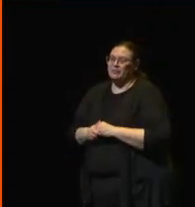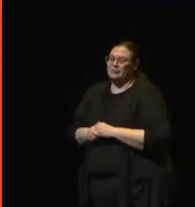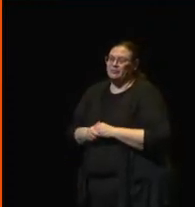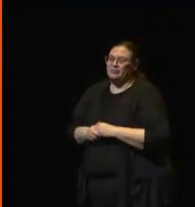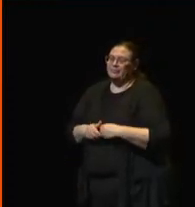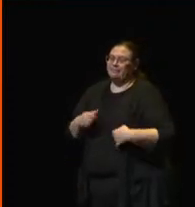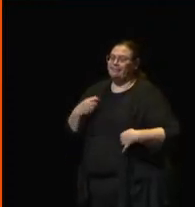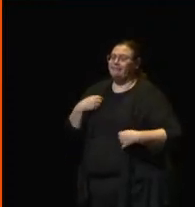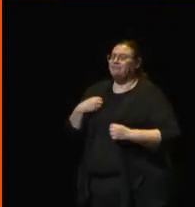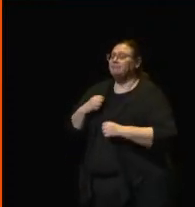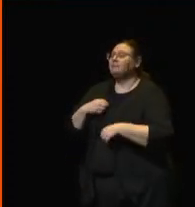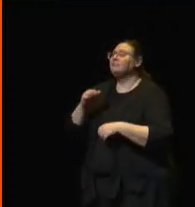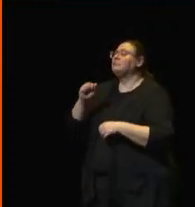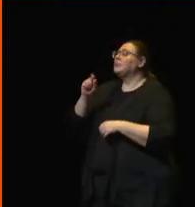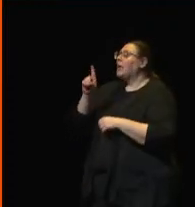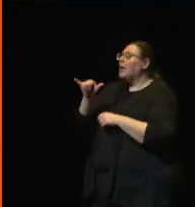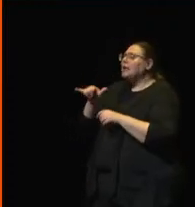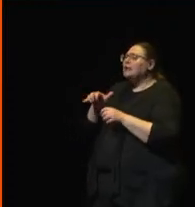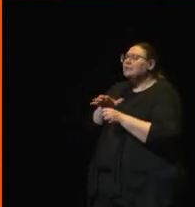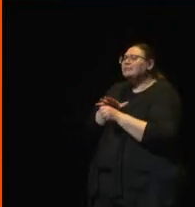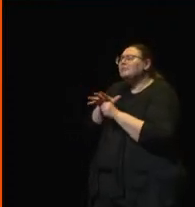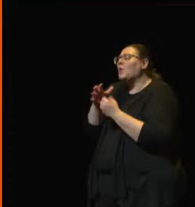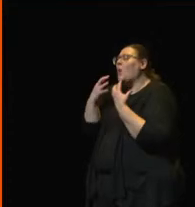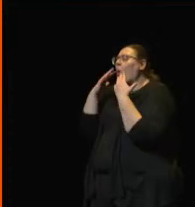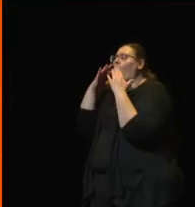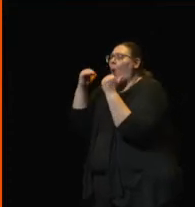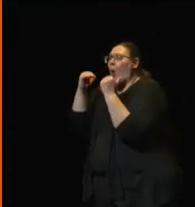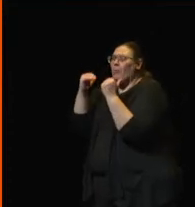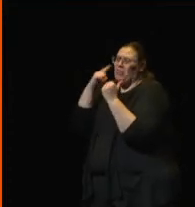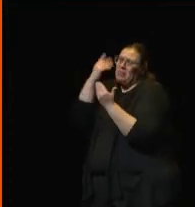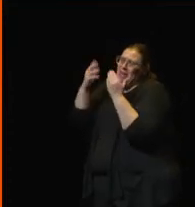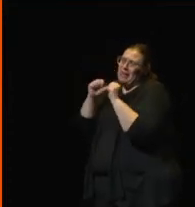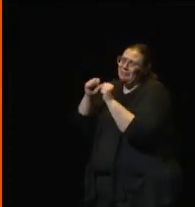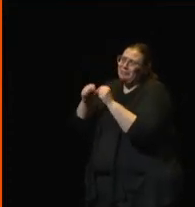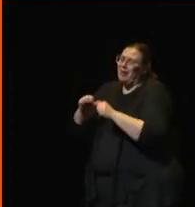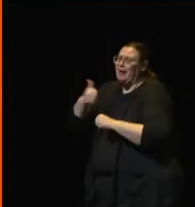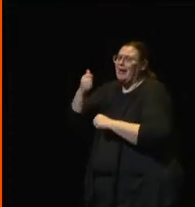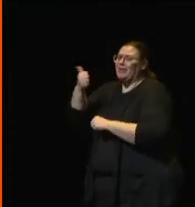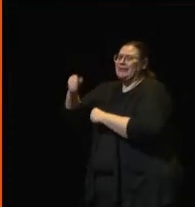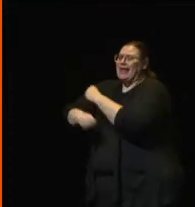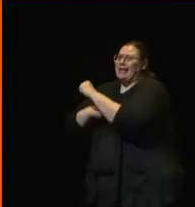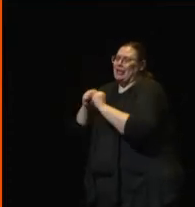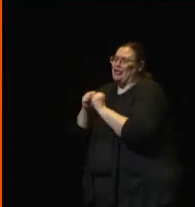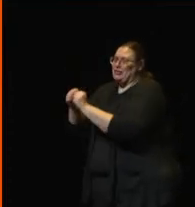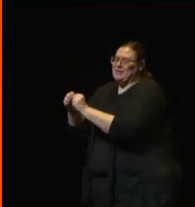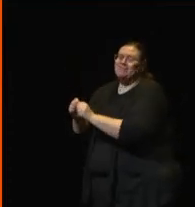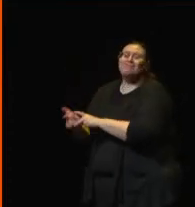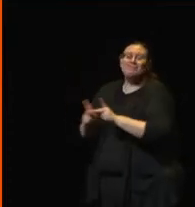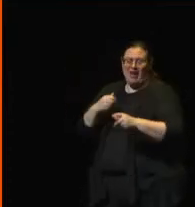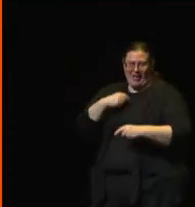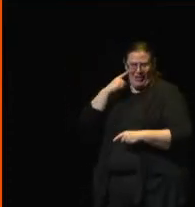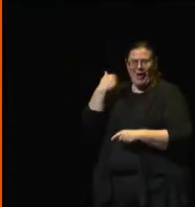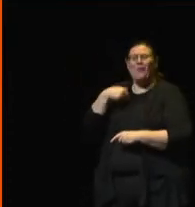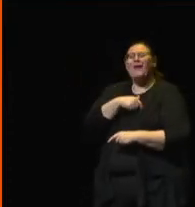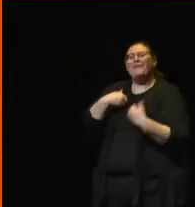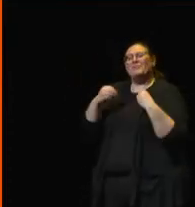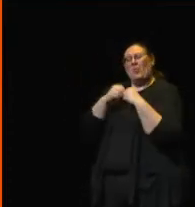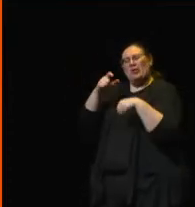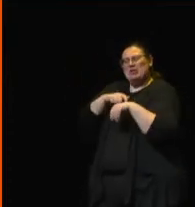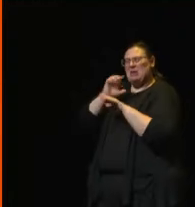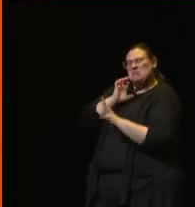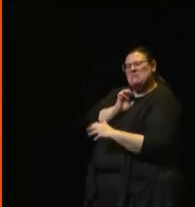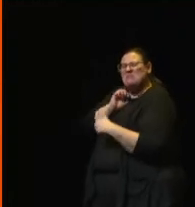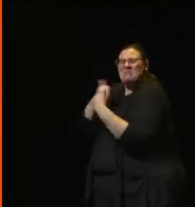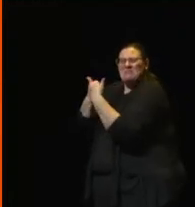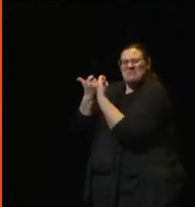Ady, with his abundant hope, thought he might live another decade. I too thought we would have more time to take on the big health